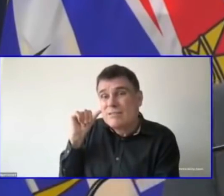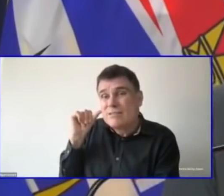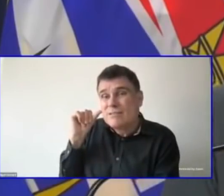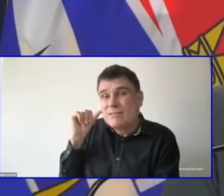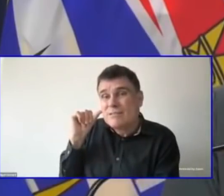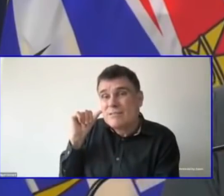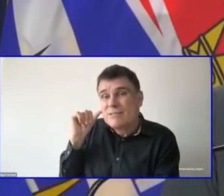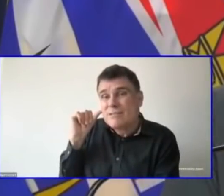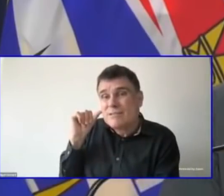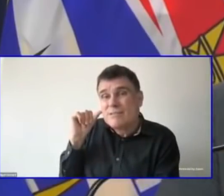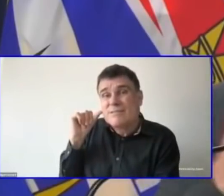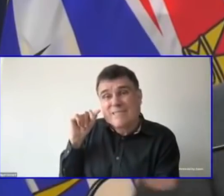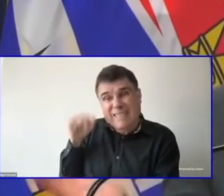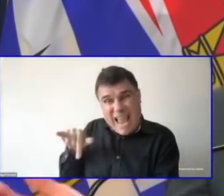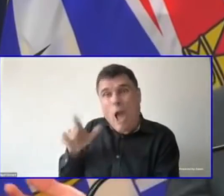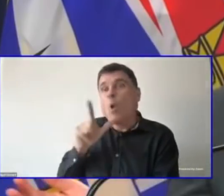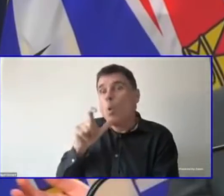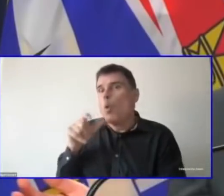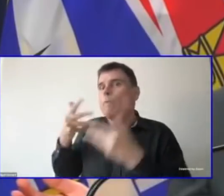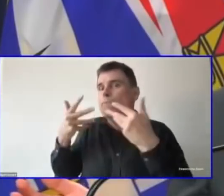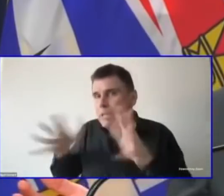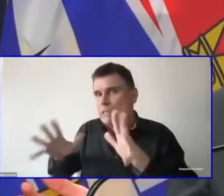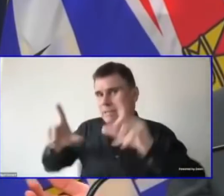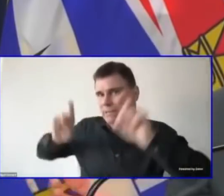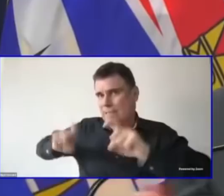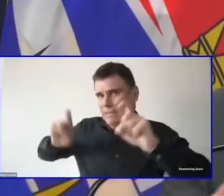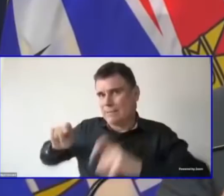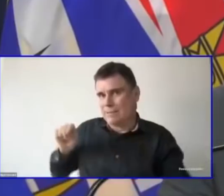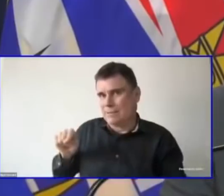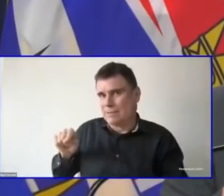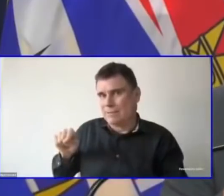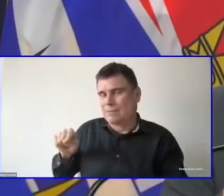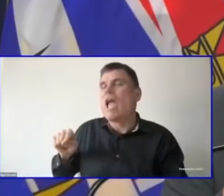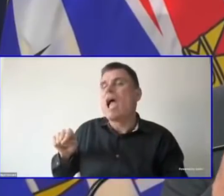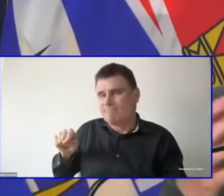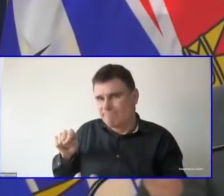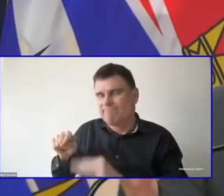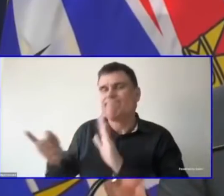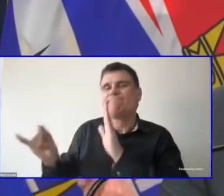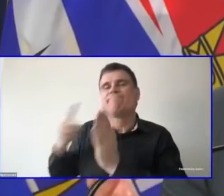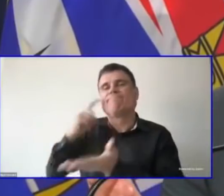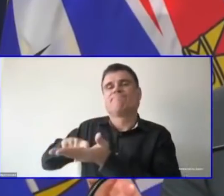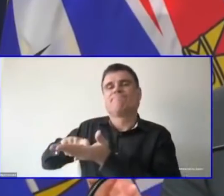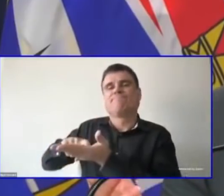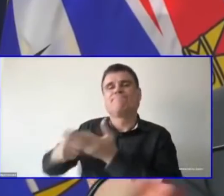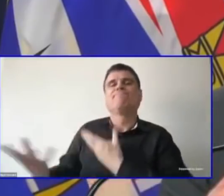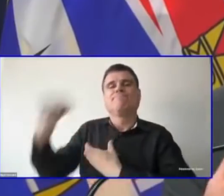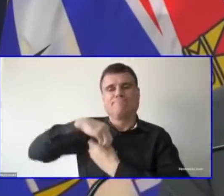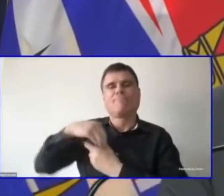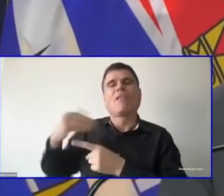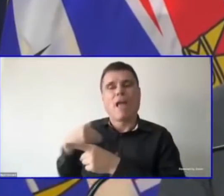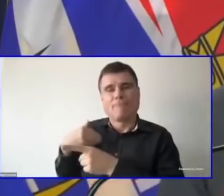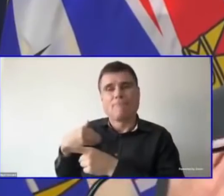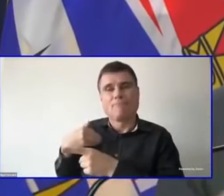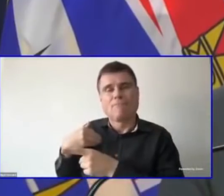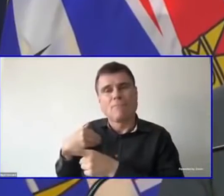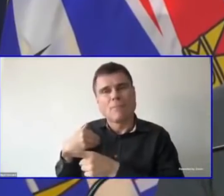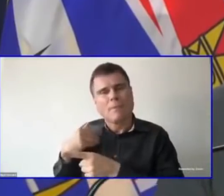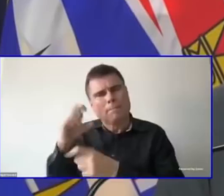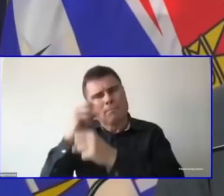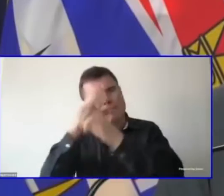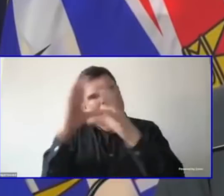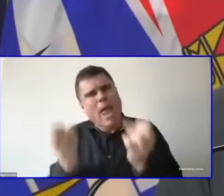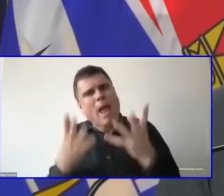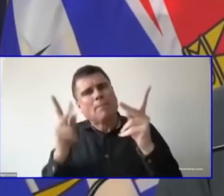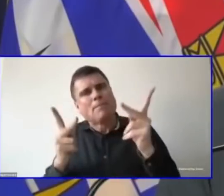that we tested. We know that there are many more people that didn't go for a test. There are many more people who are just doing the right things